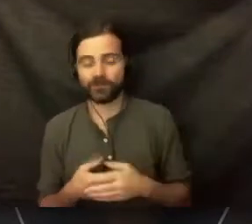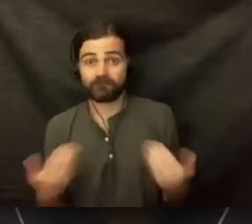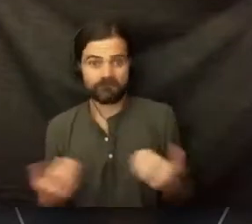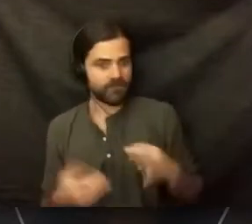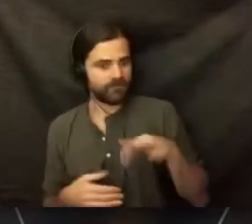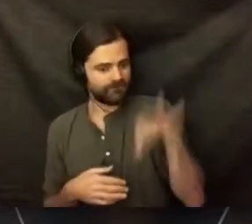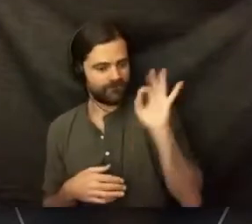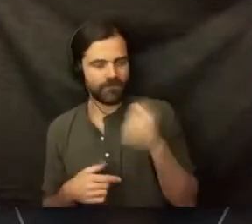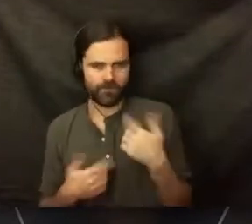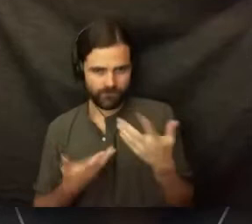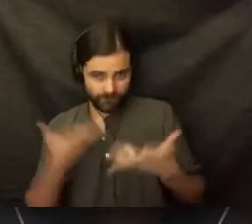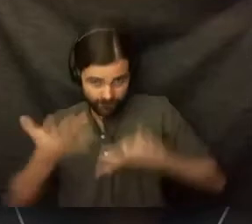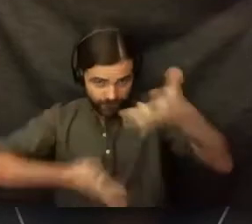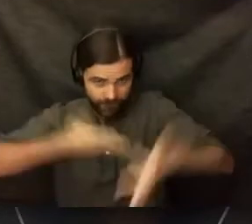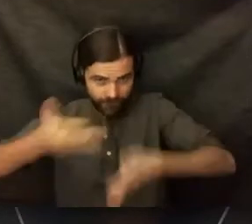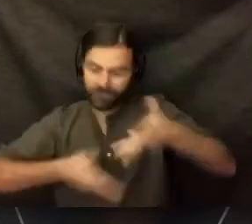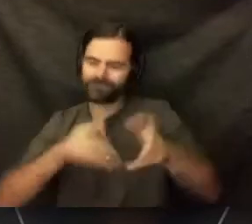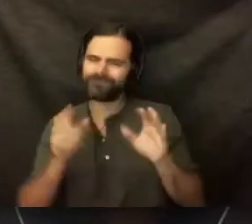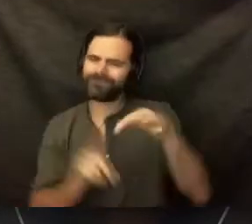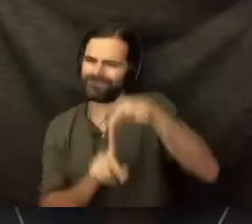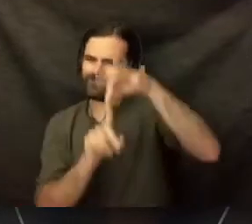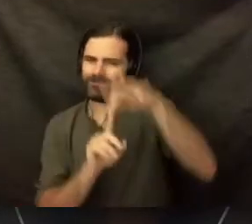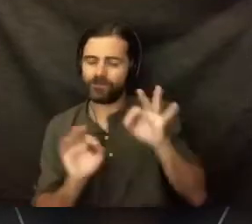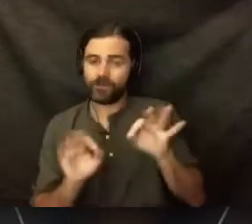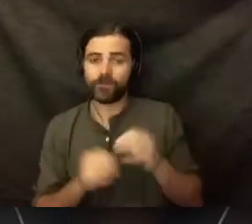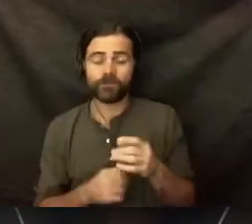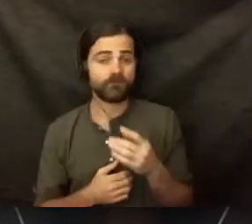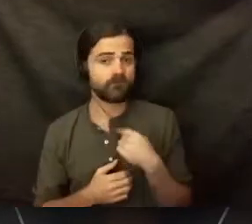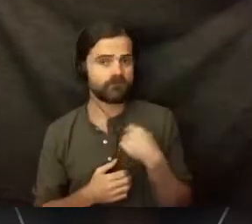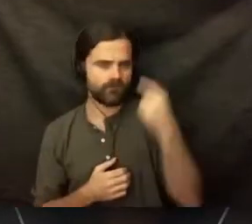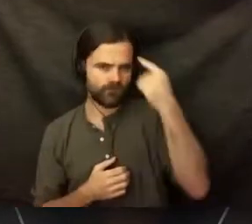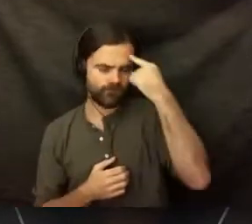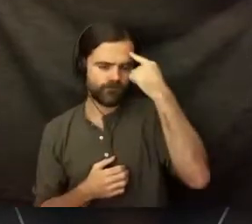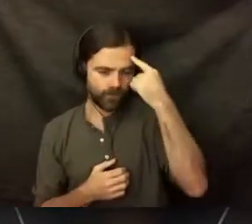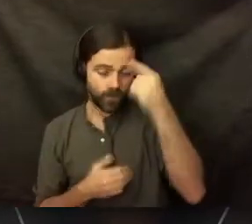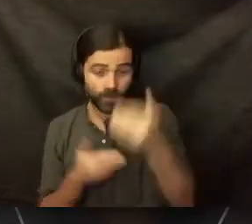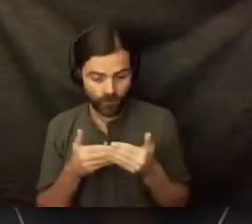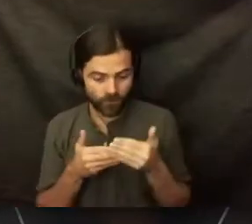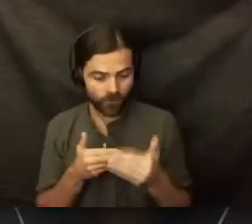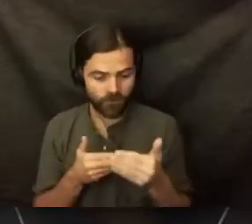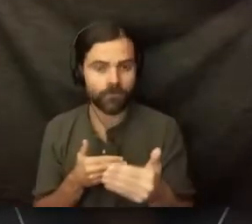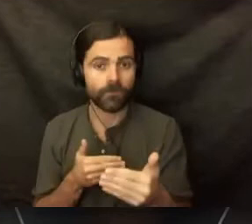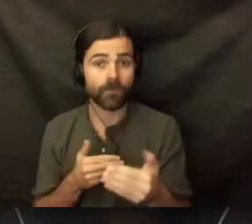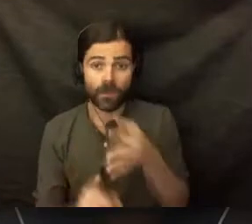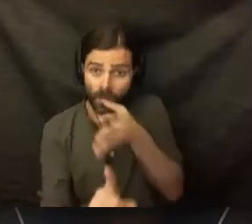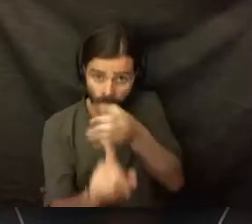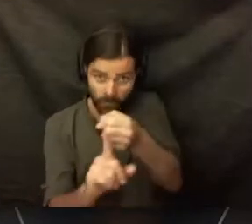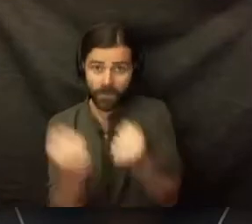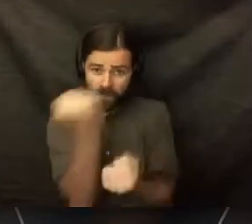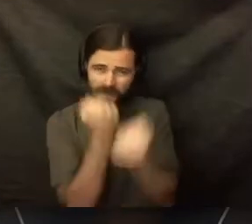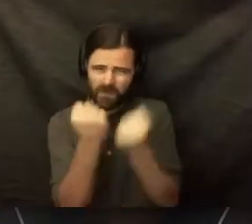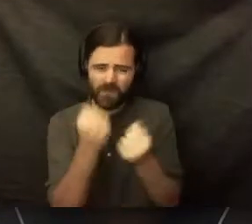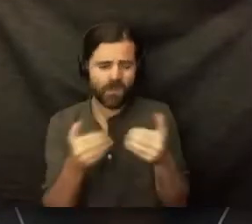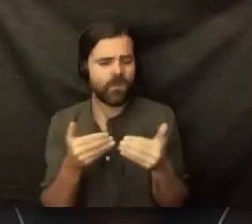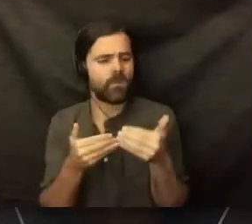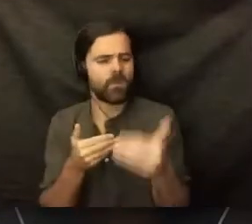particular way. I think the nature of the impact economy and what the future looks like for the impact economy is going to be transformed